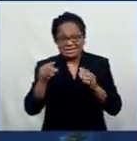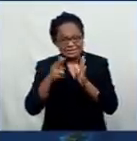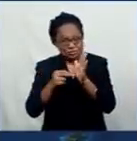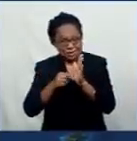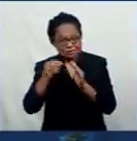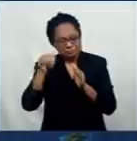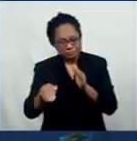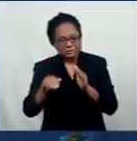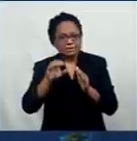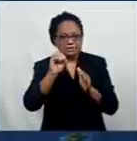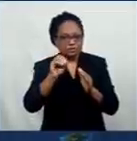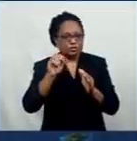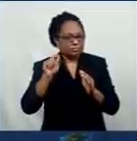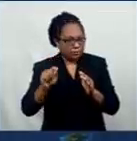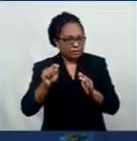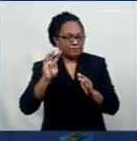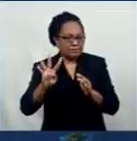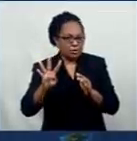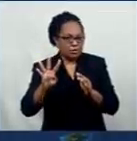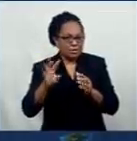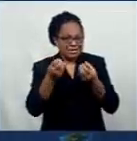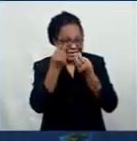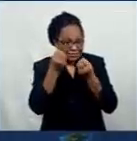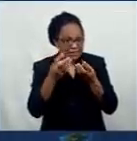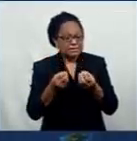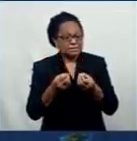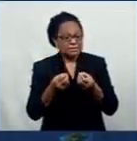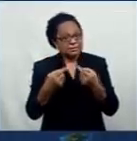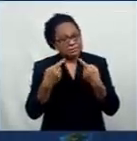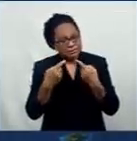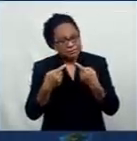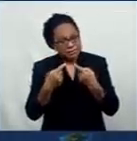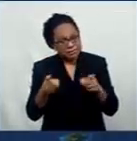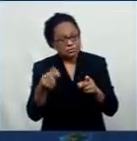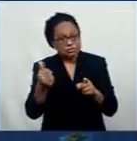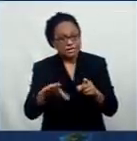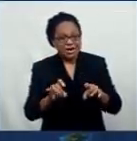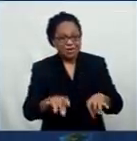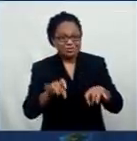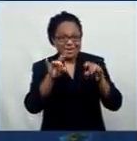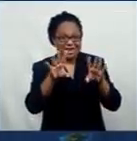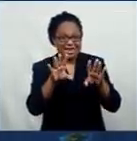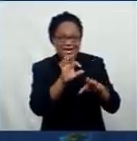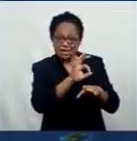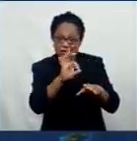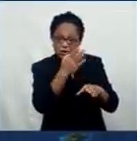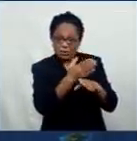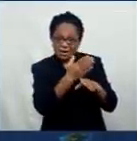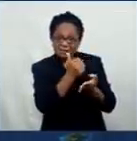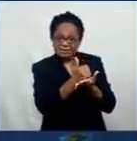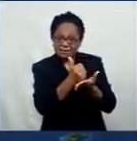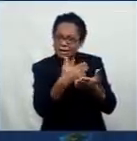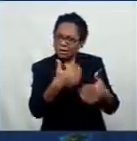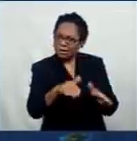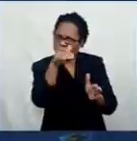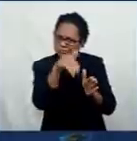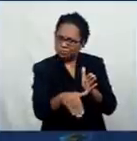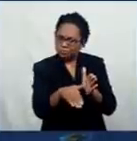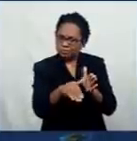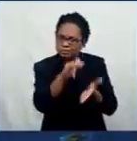0.4%. Meanwhile, data released during the day showed Australia's unemployment rate unexpectedly dropped in July